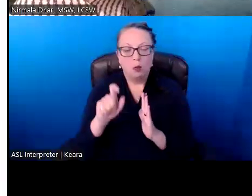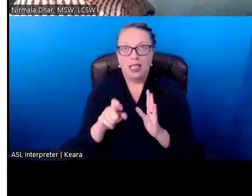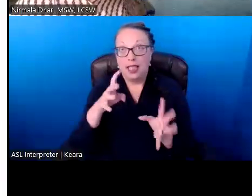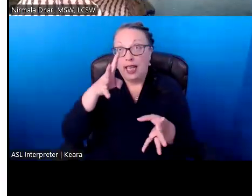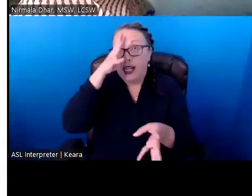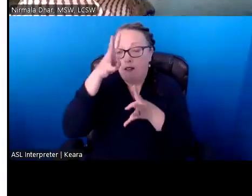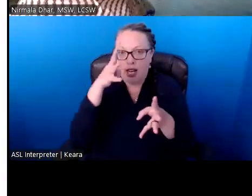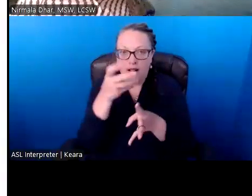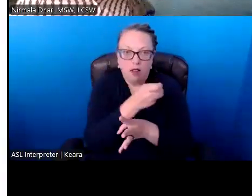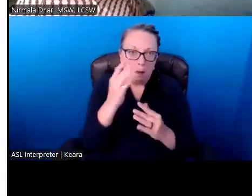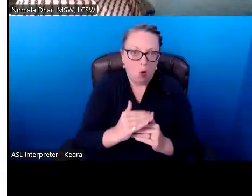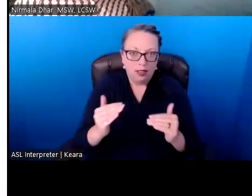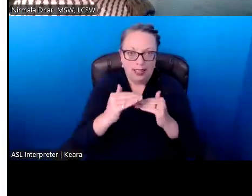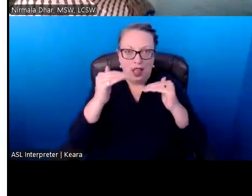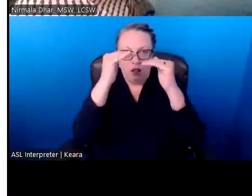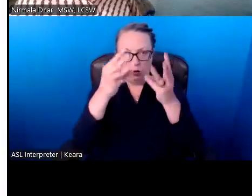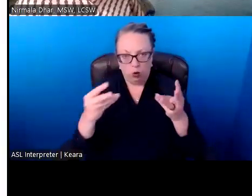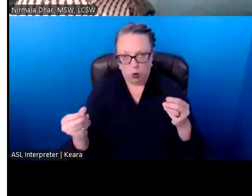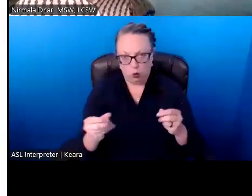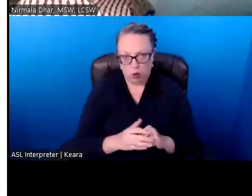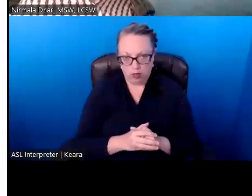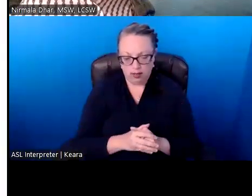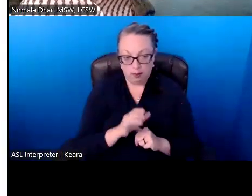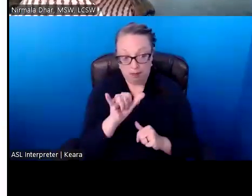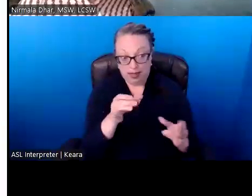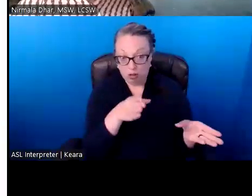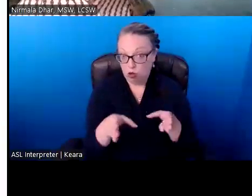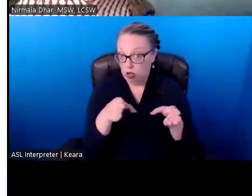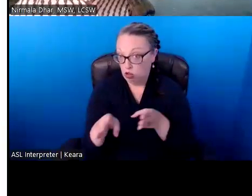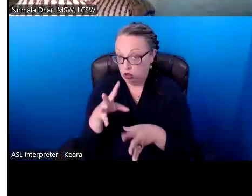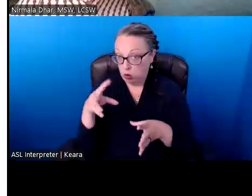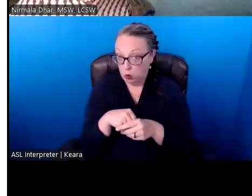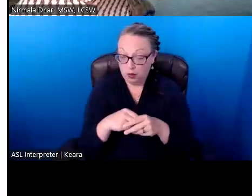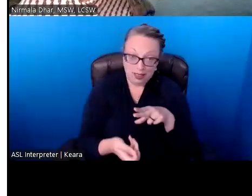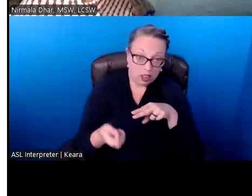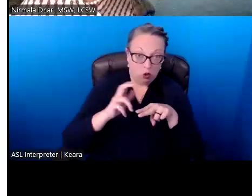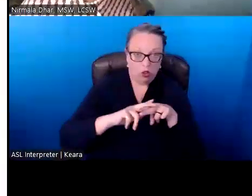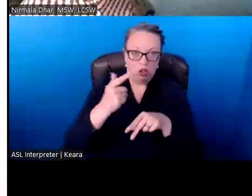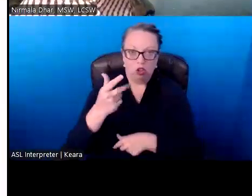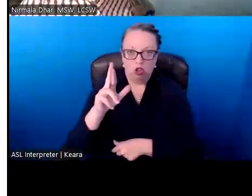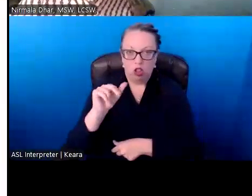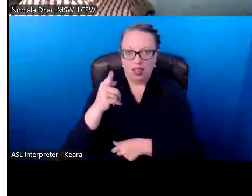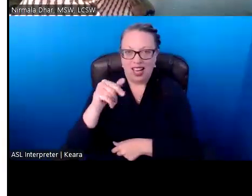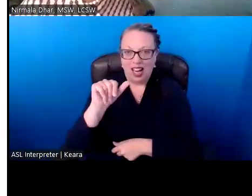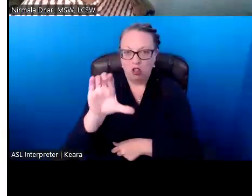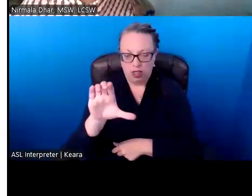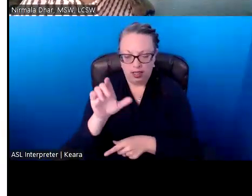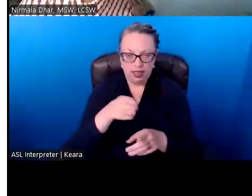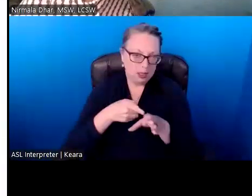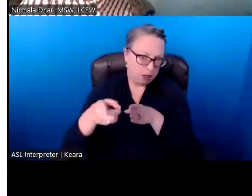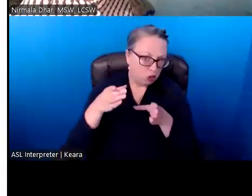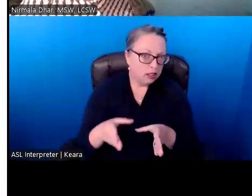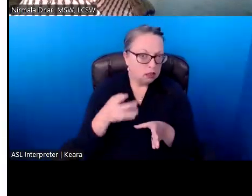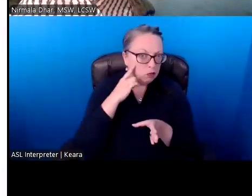solutions. These strategies include increasing geriatric specialists through unique